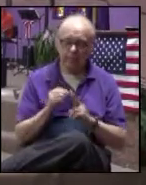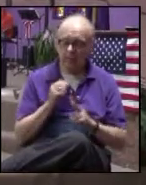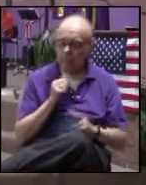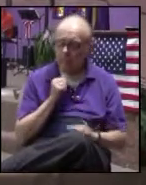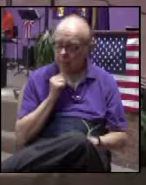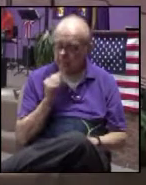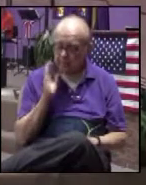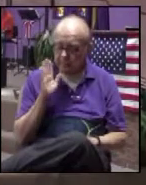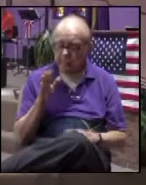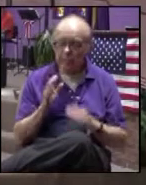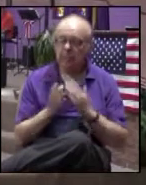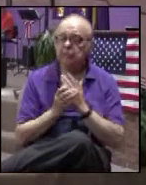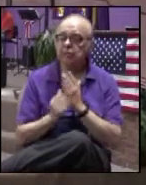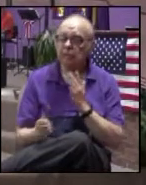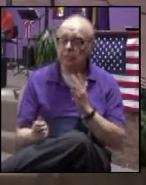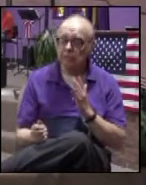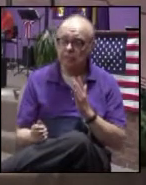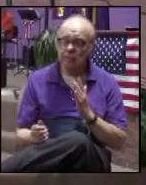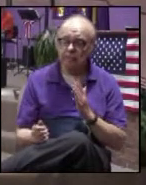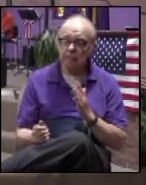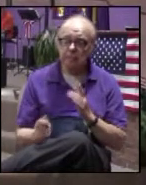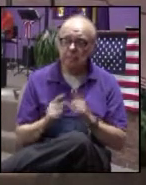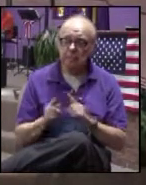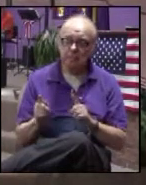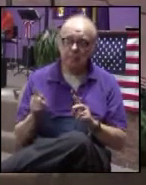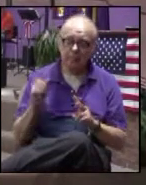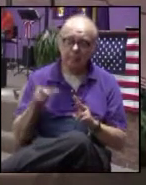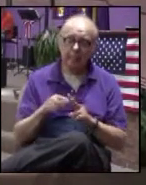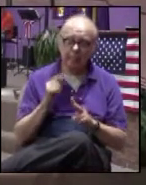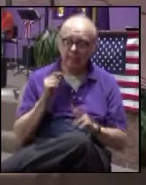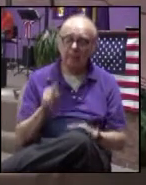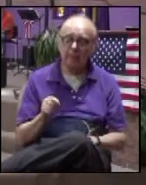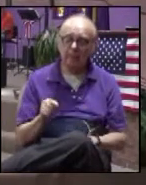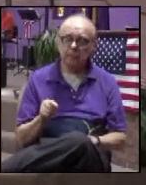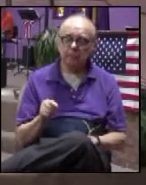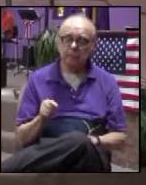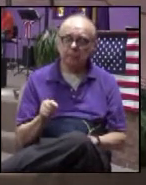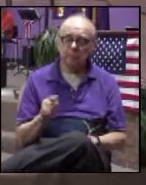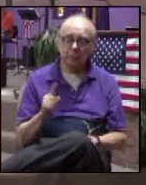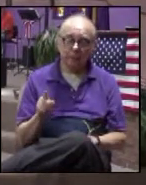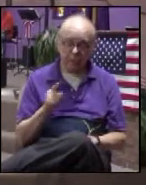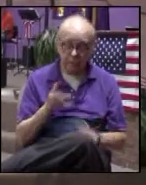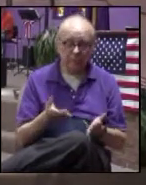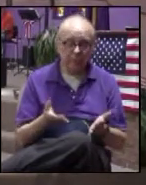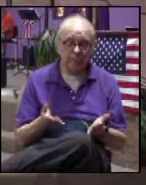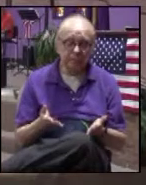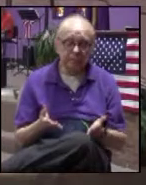for your abilities, but he chose you for who you are.